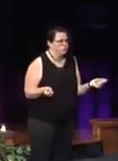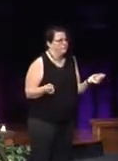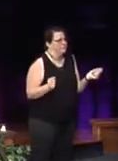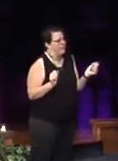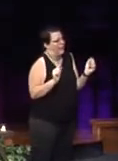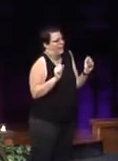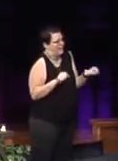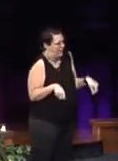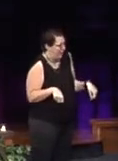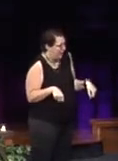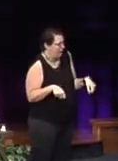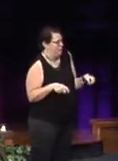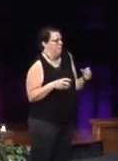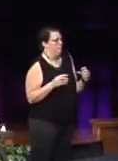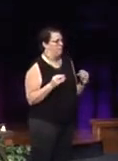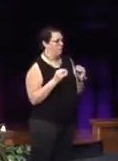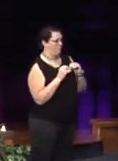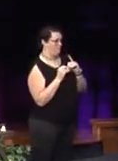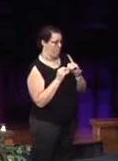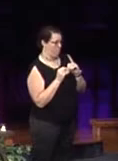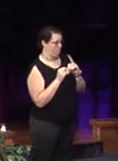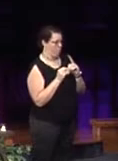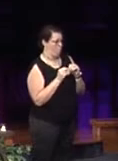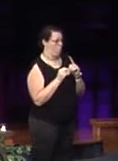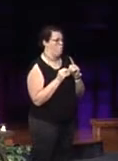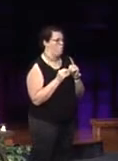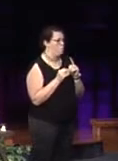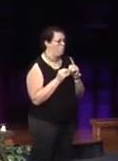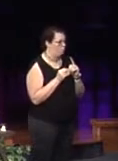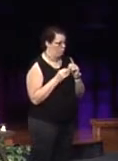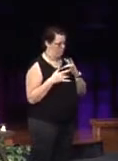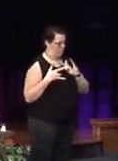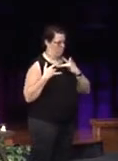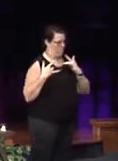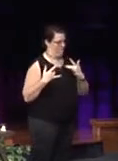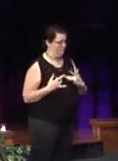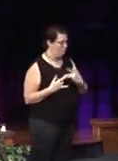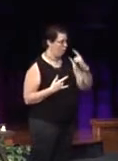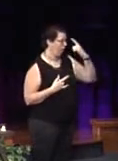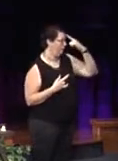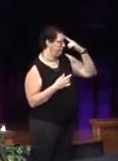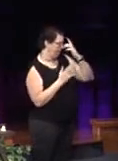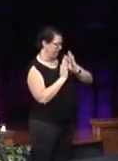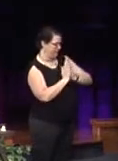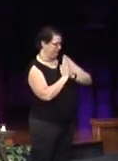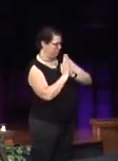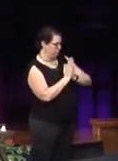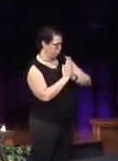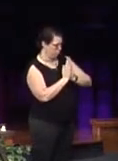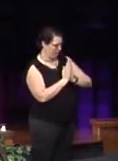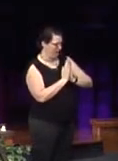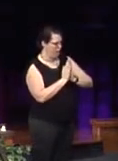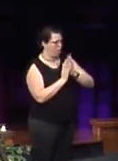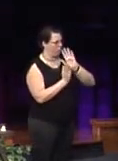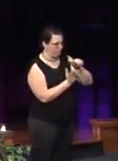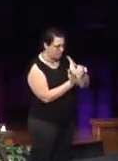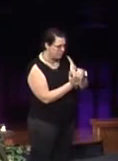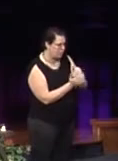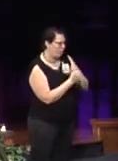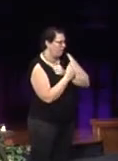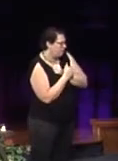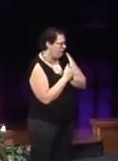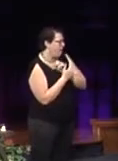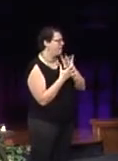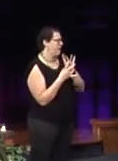come the more that we can find our way in heart and mind and prayer into love and